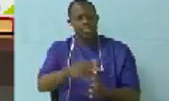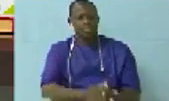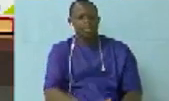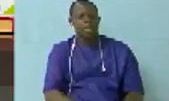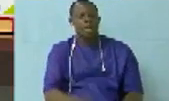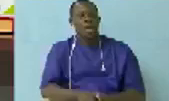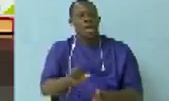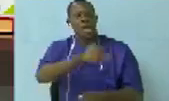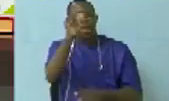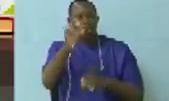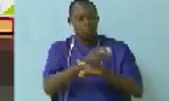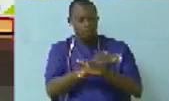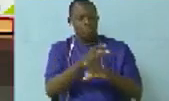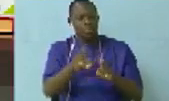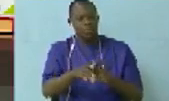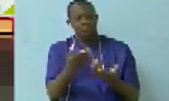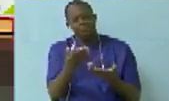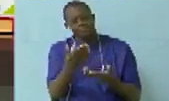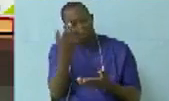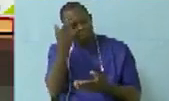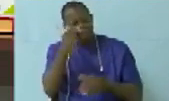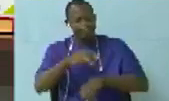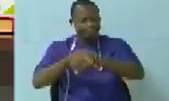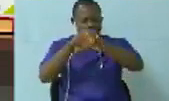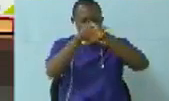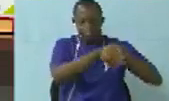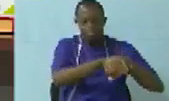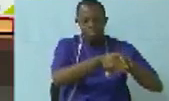I was taken to, you know, a hall